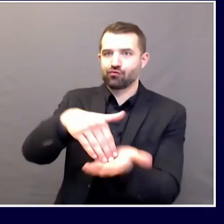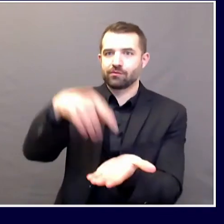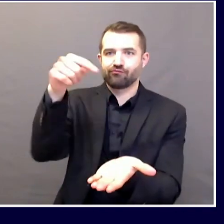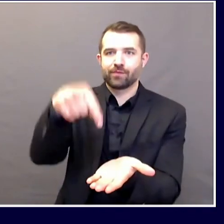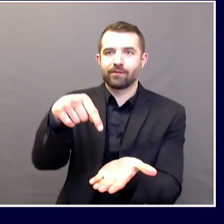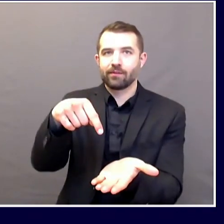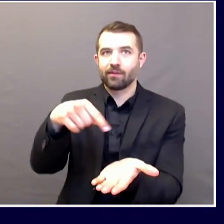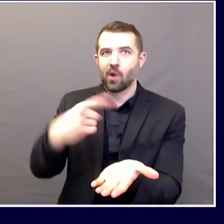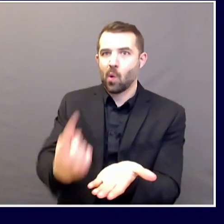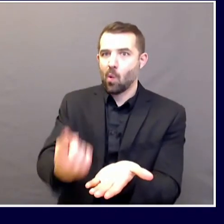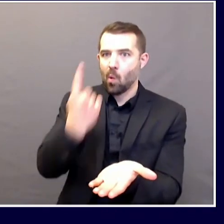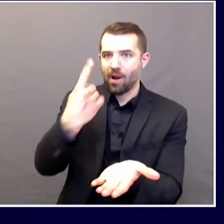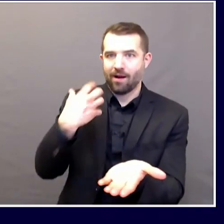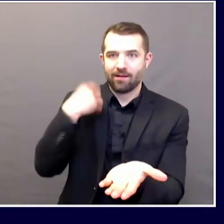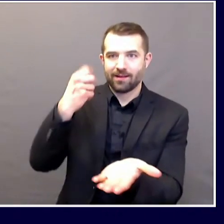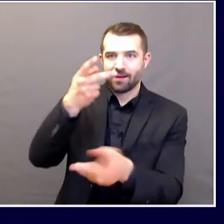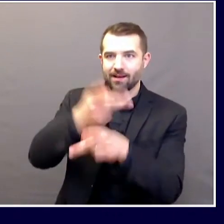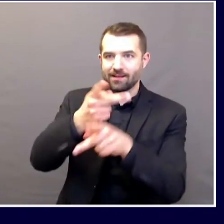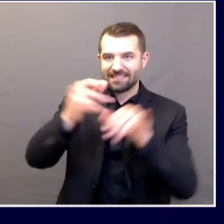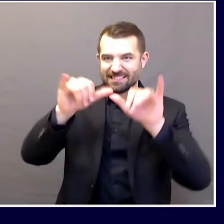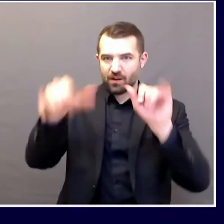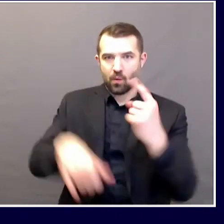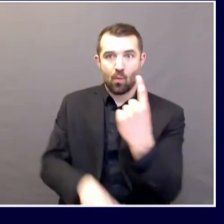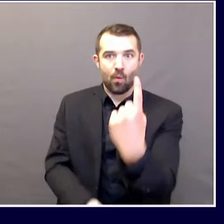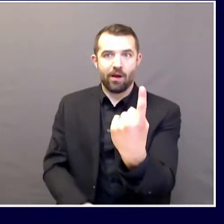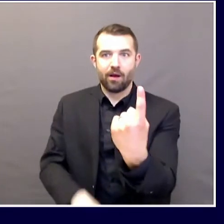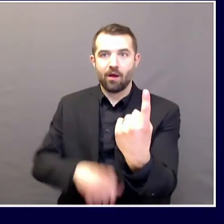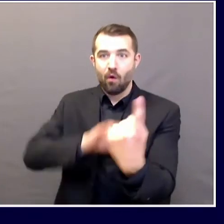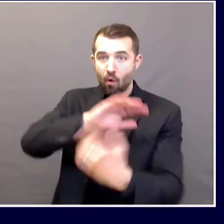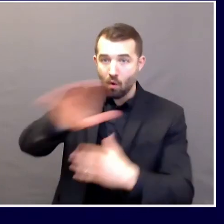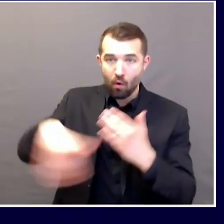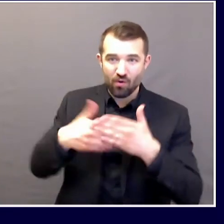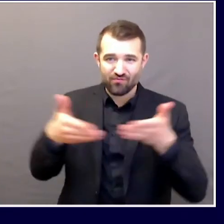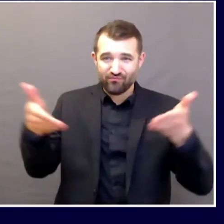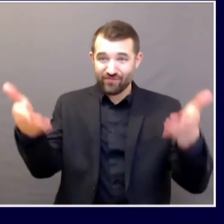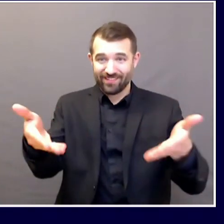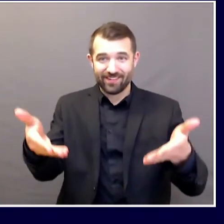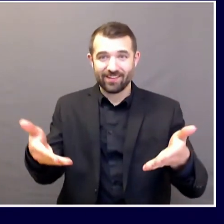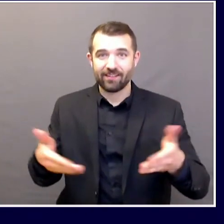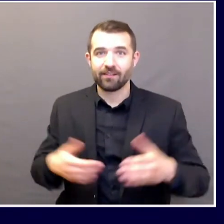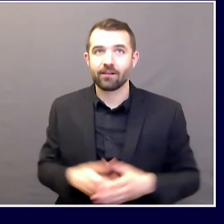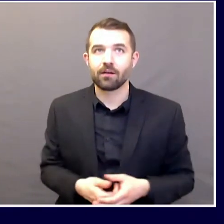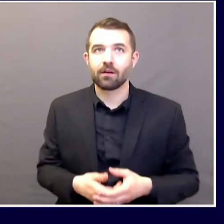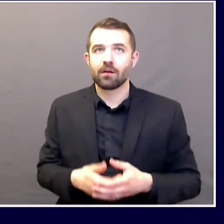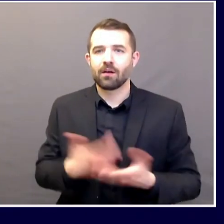I don't want to speak too much because I don't want to hold myself out as an expert in their healthcare system